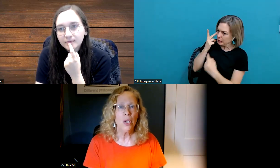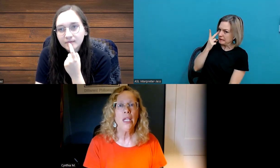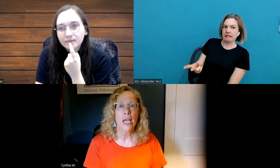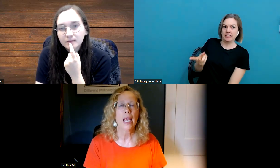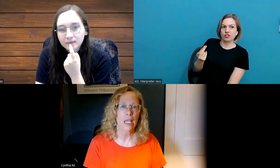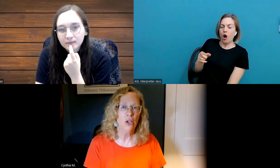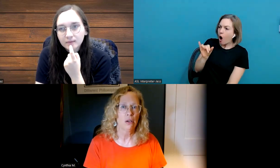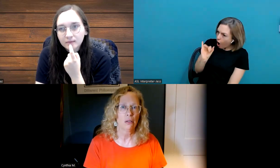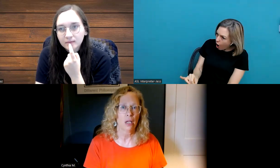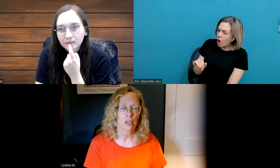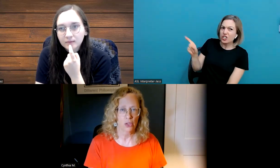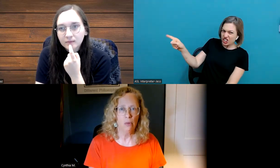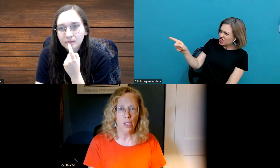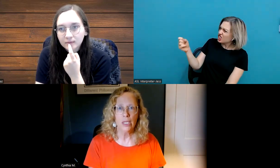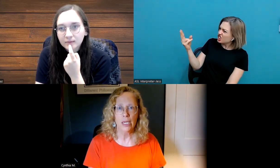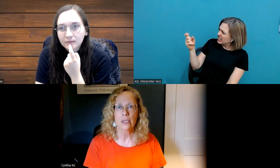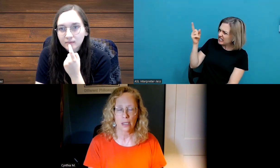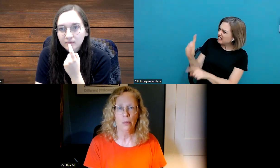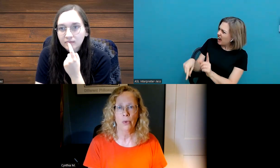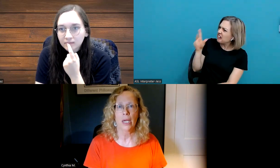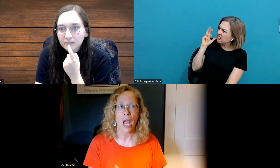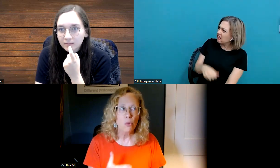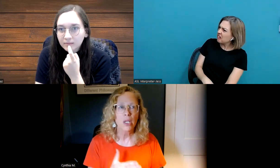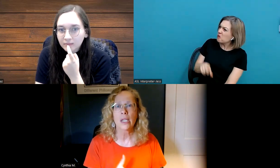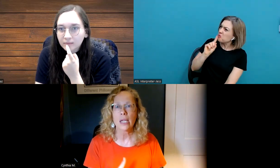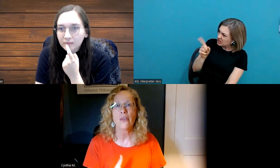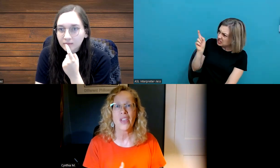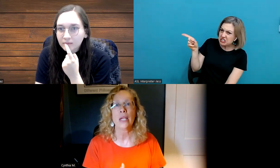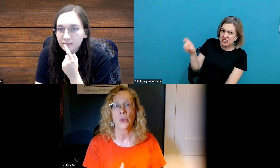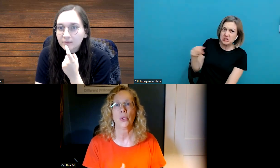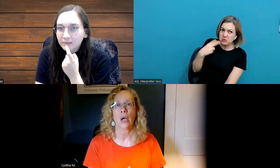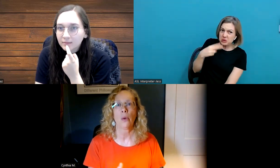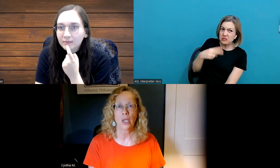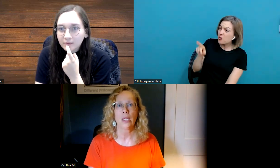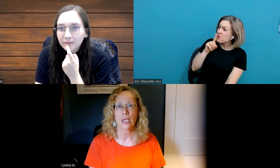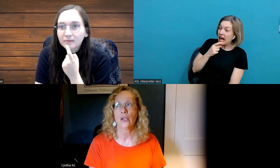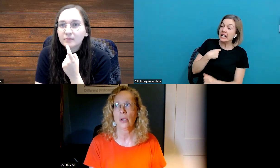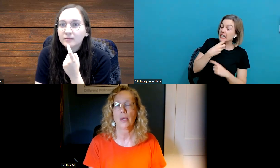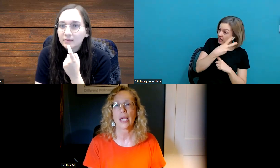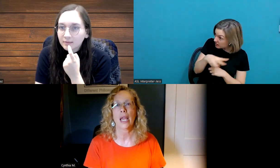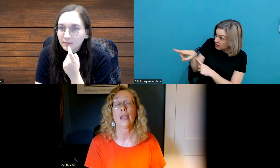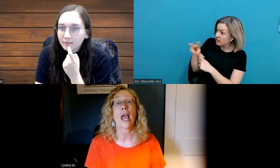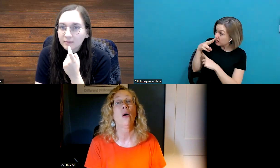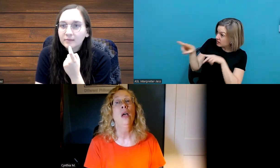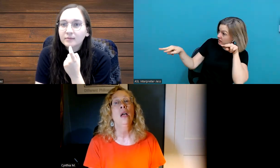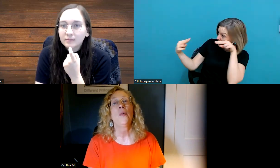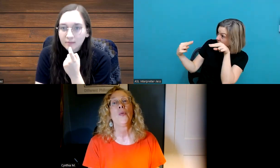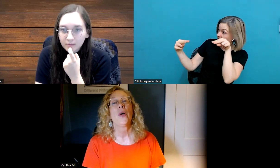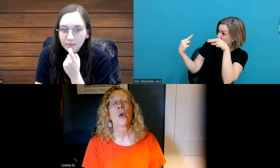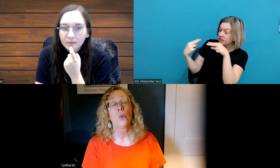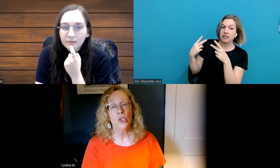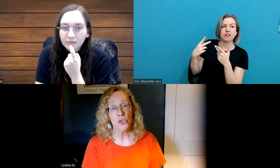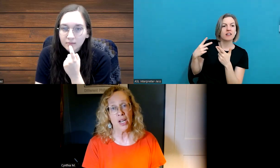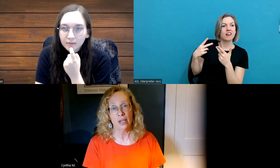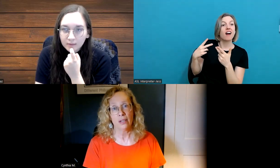she really can't hear and she really needs to lip read. I really need to face her. I really need to do what I can. Now,